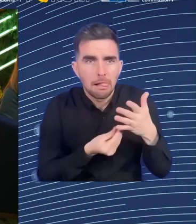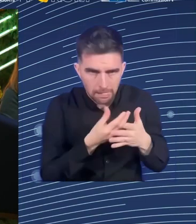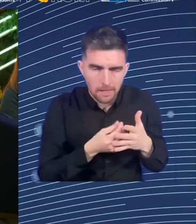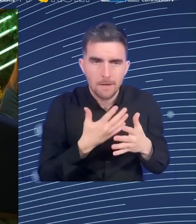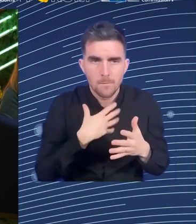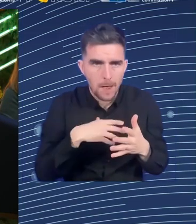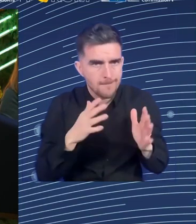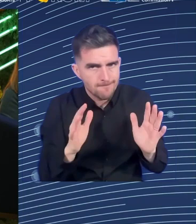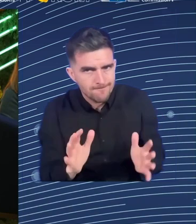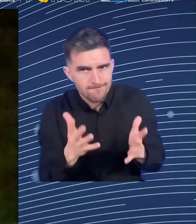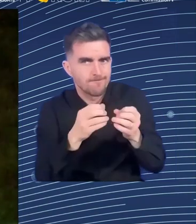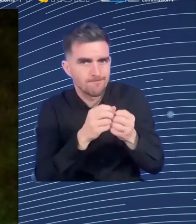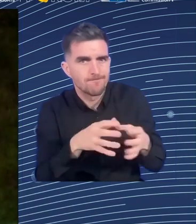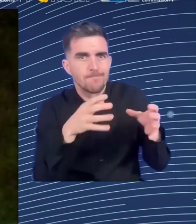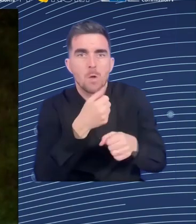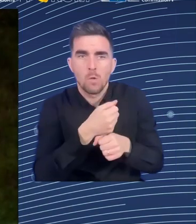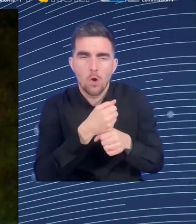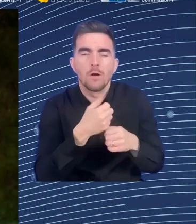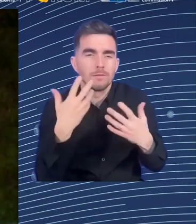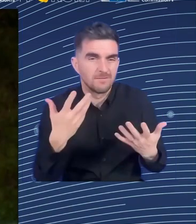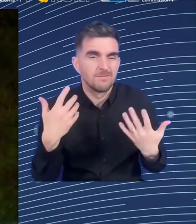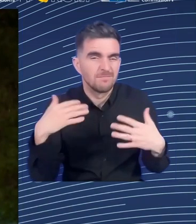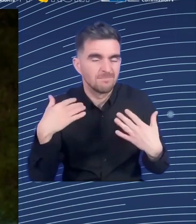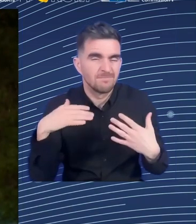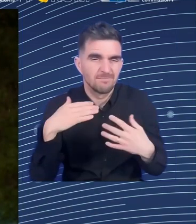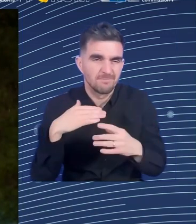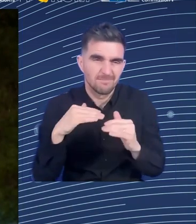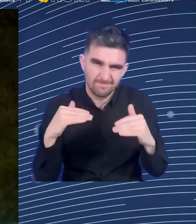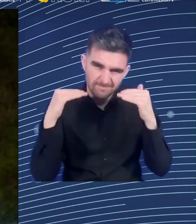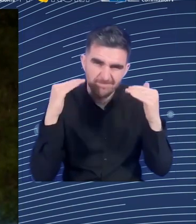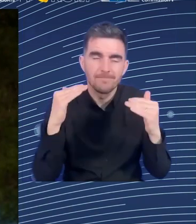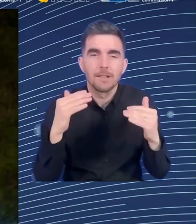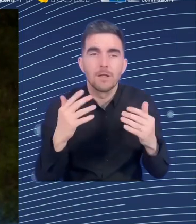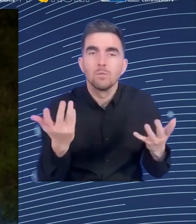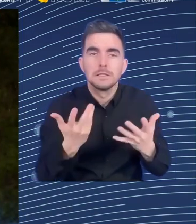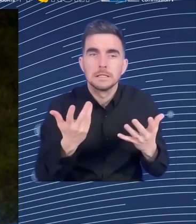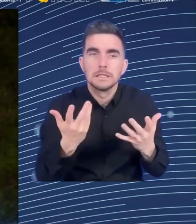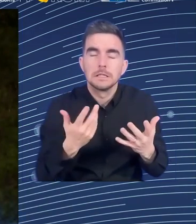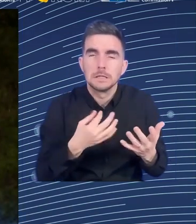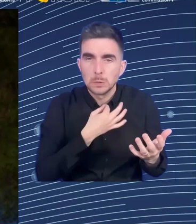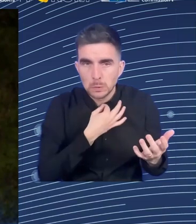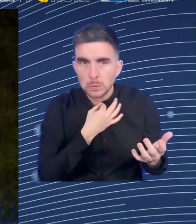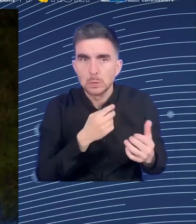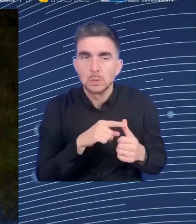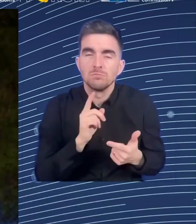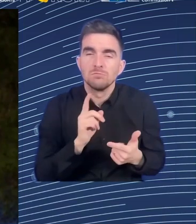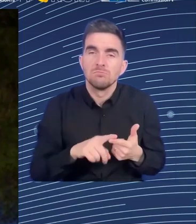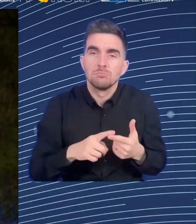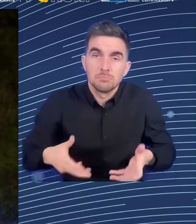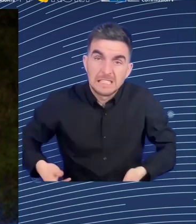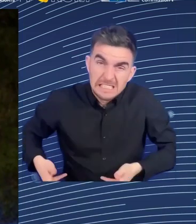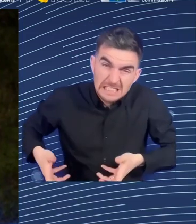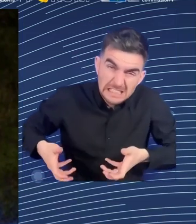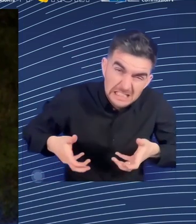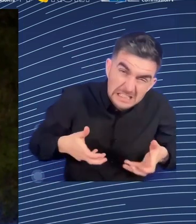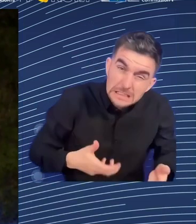heavy loads, uncomfortable positions to work in. Cleaners, helpers, you have the physical